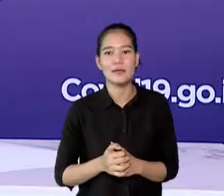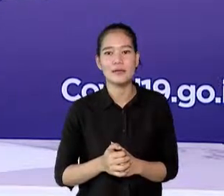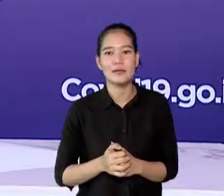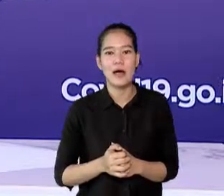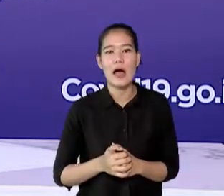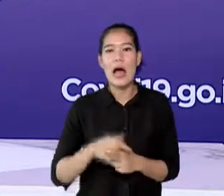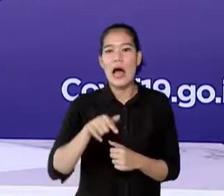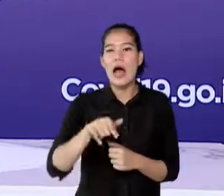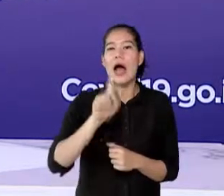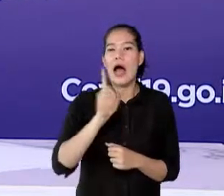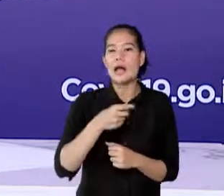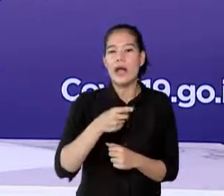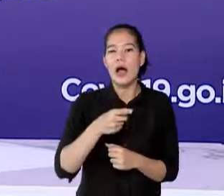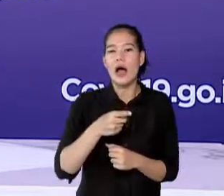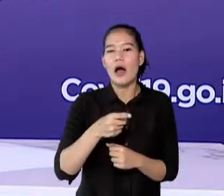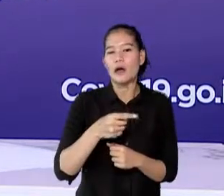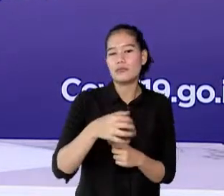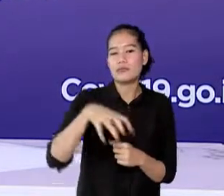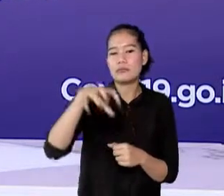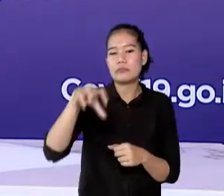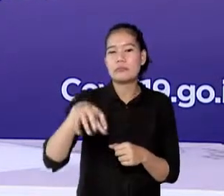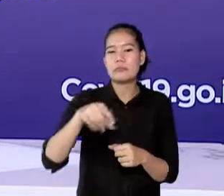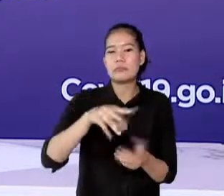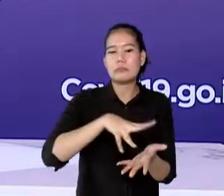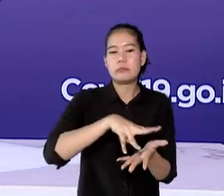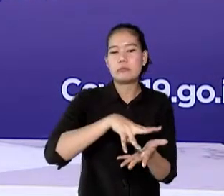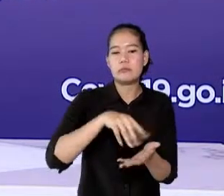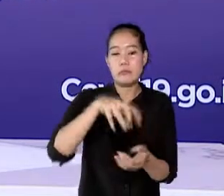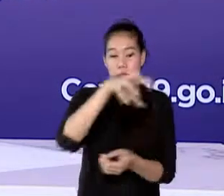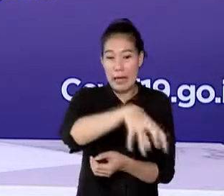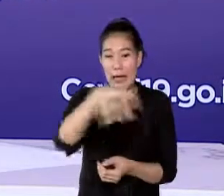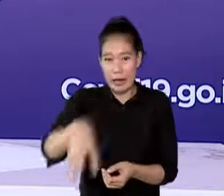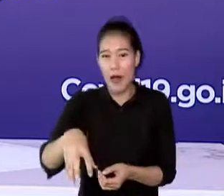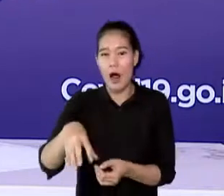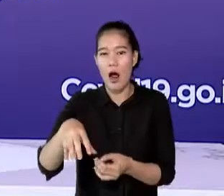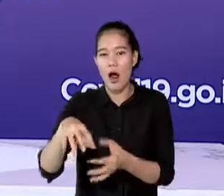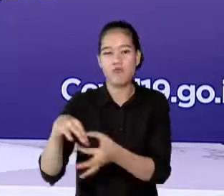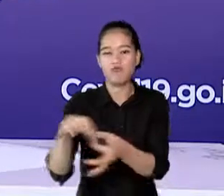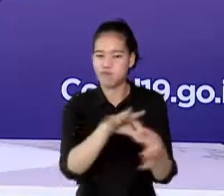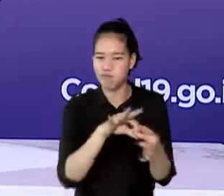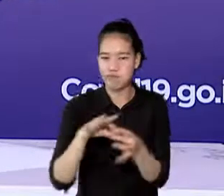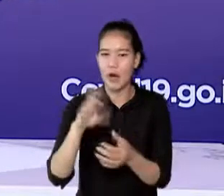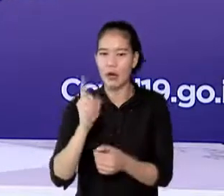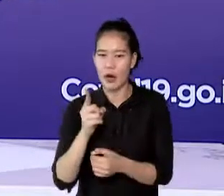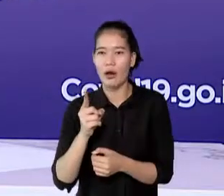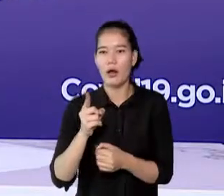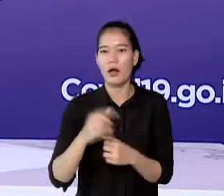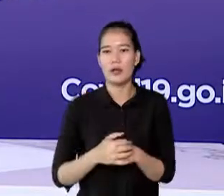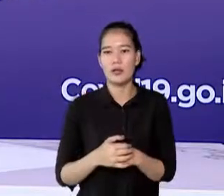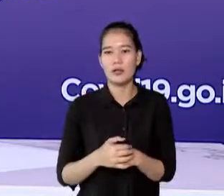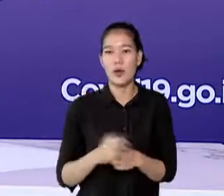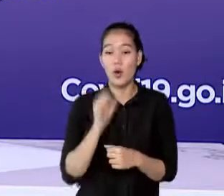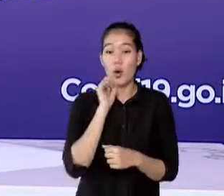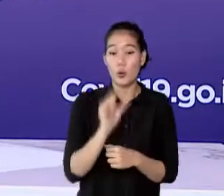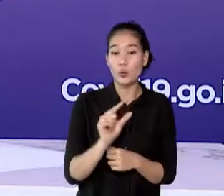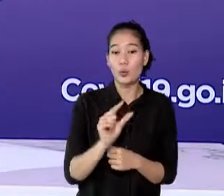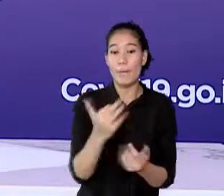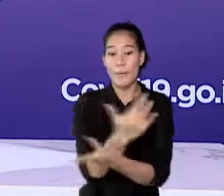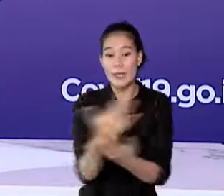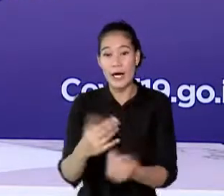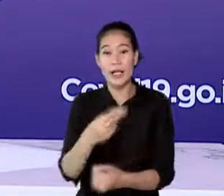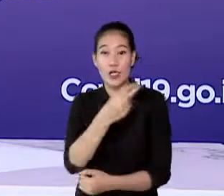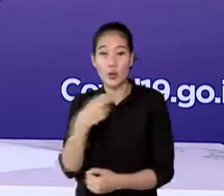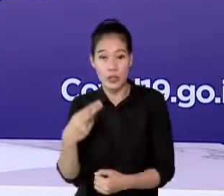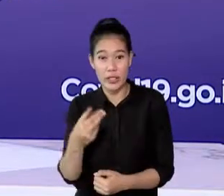several city or regency centers connected to each other, especially for Indonesian citizens